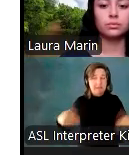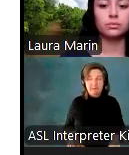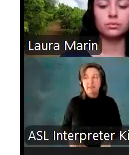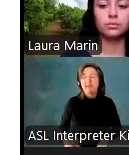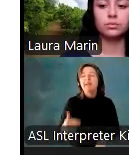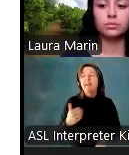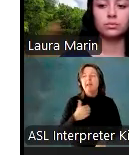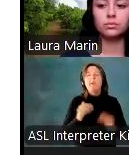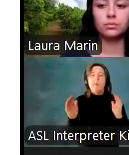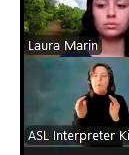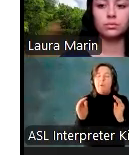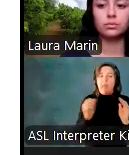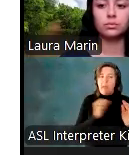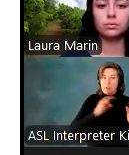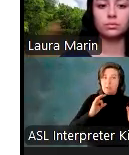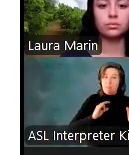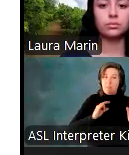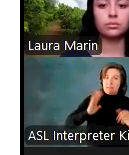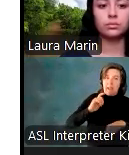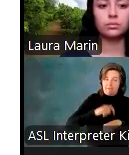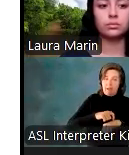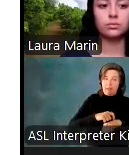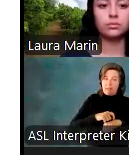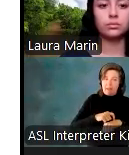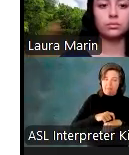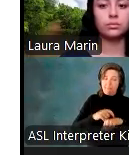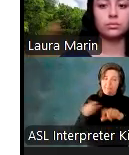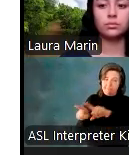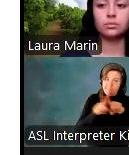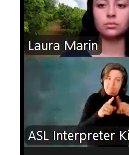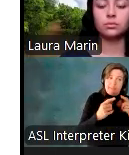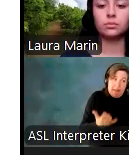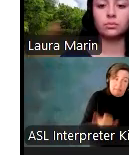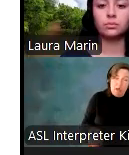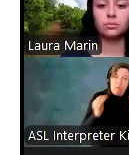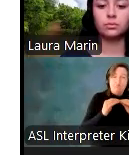small staff at that time, as is the case now, even more so,